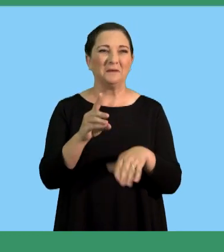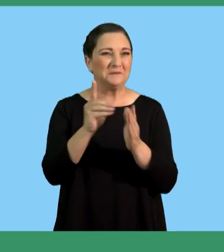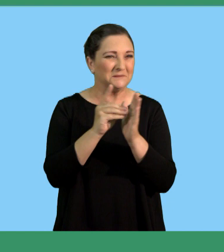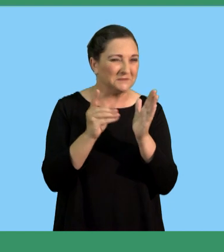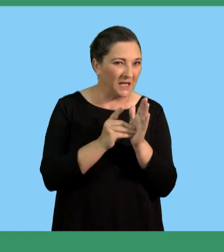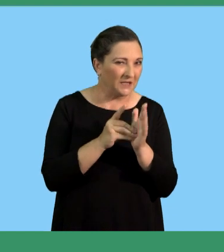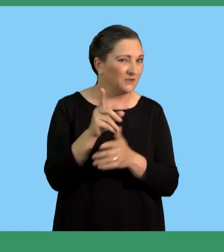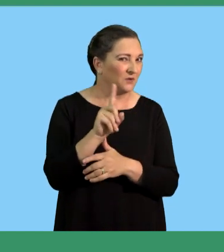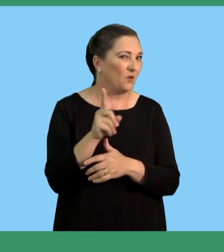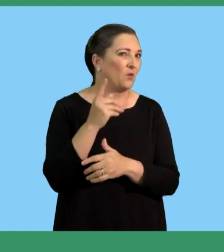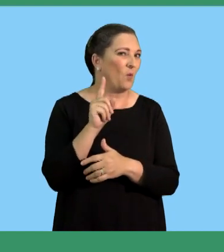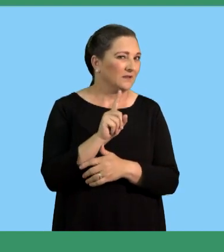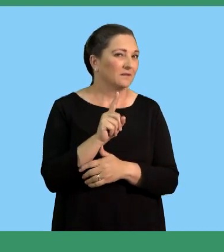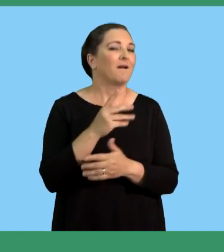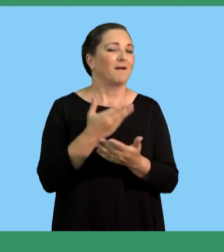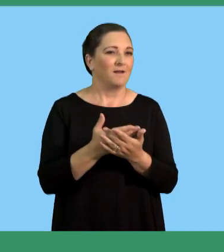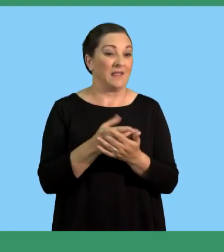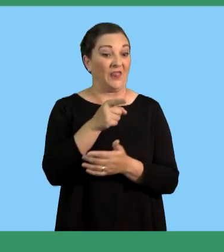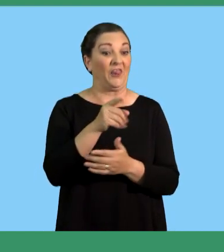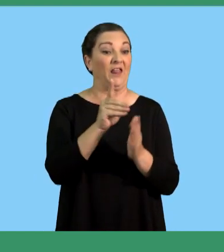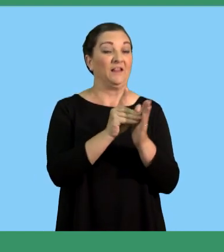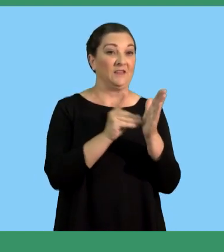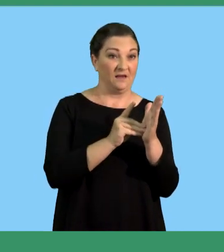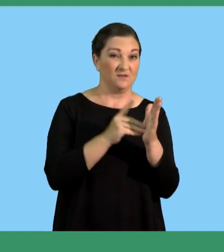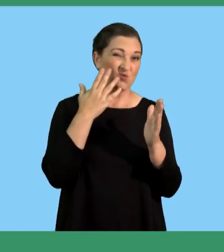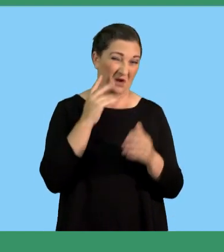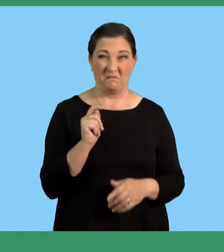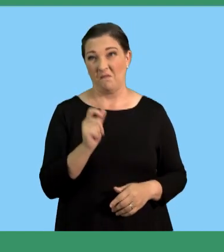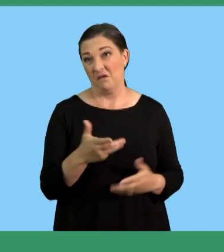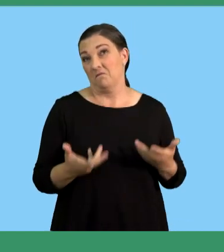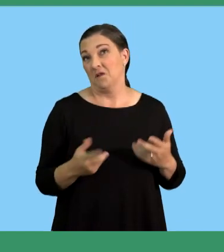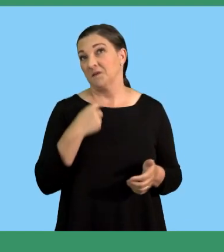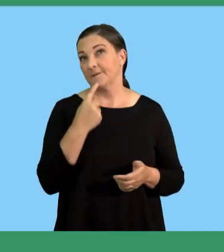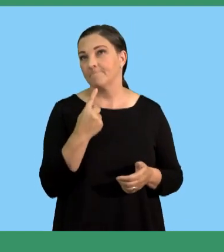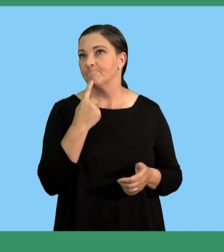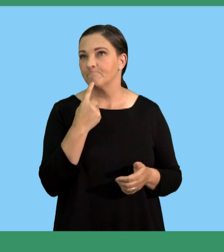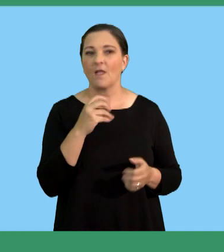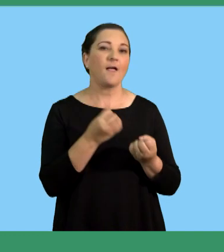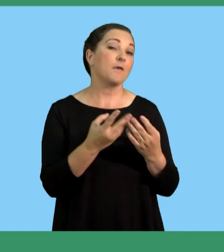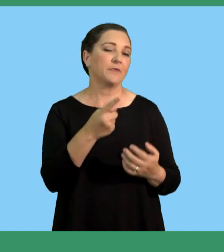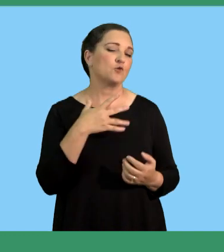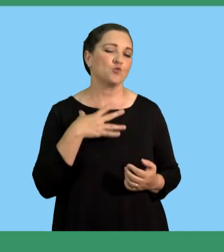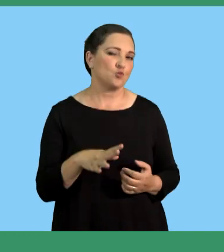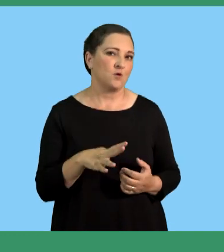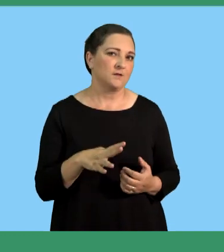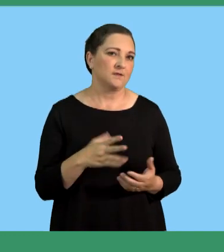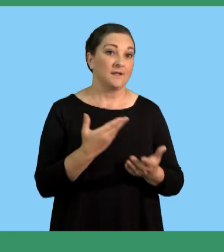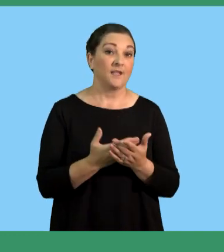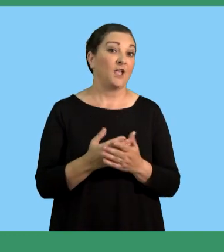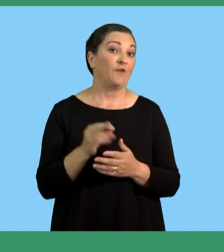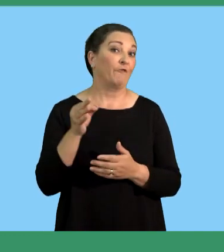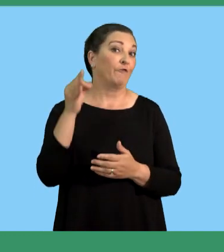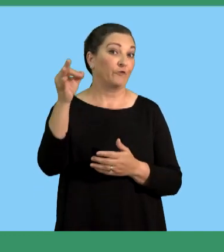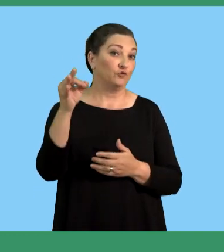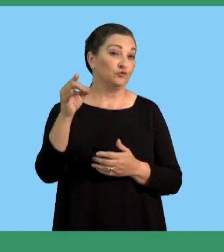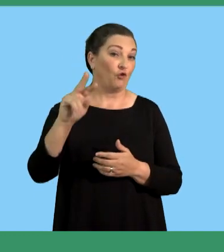date specified when the preference shares were issued. So when you are buying these shares, they will tell you to say how many do you want to